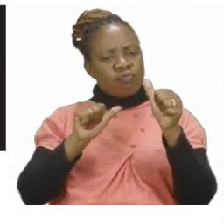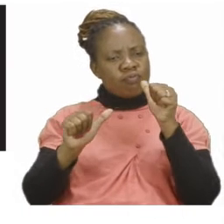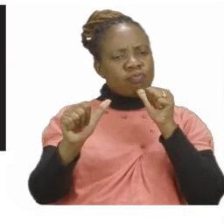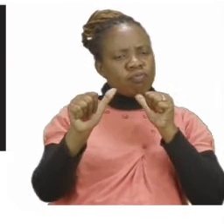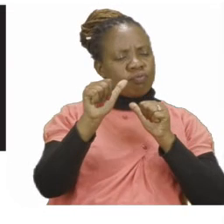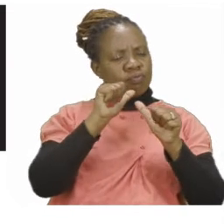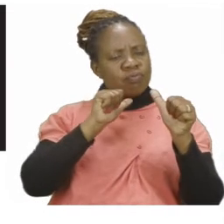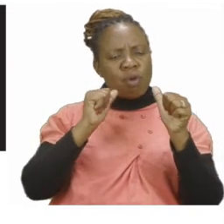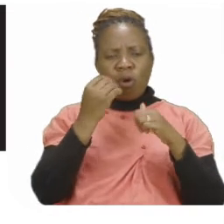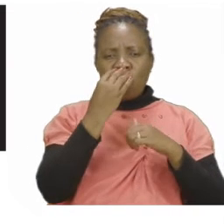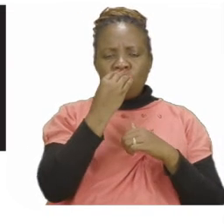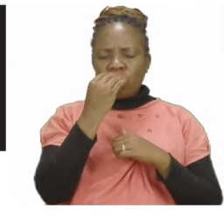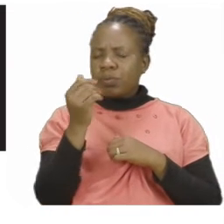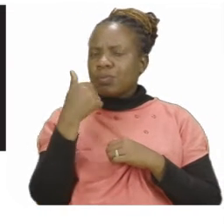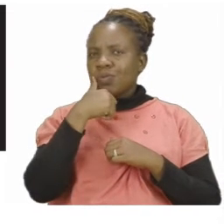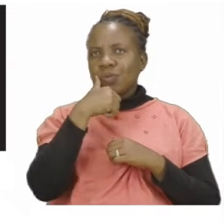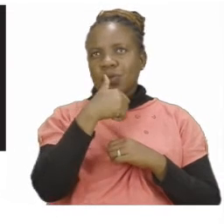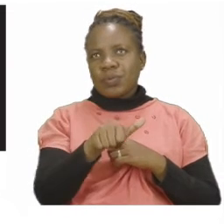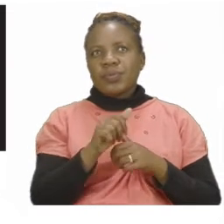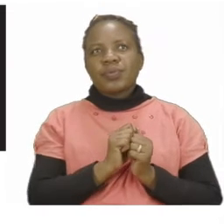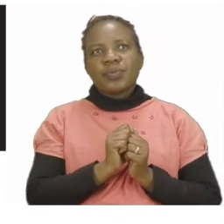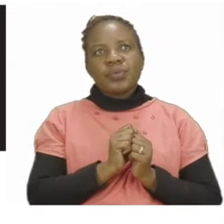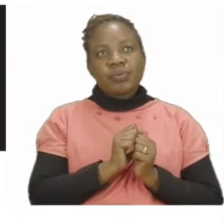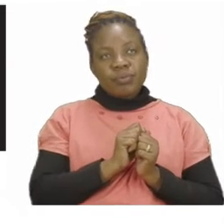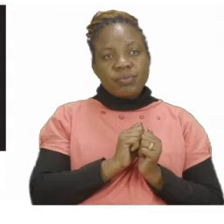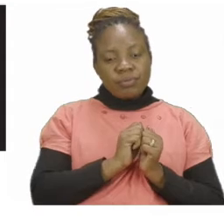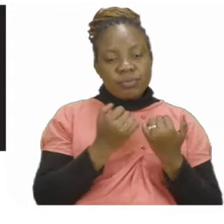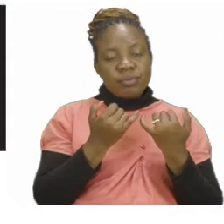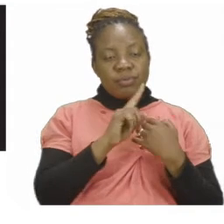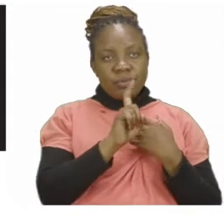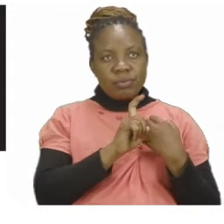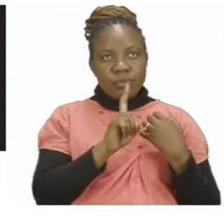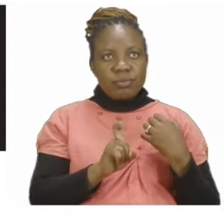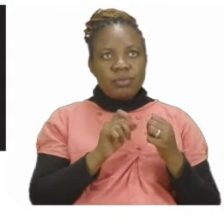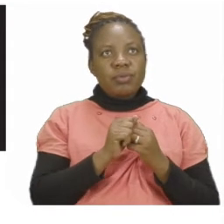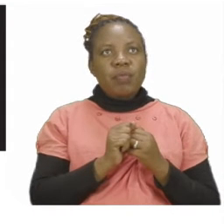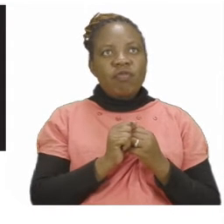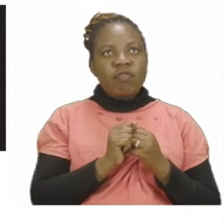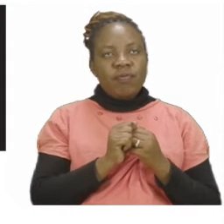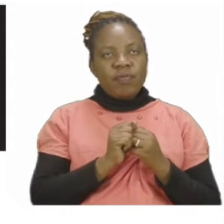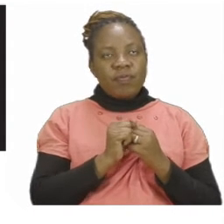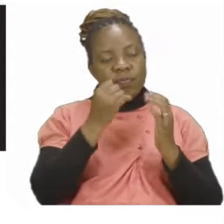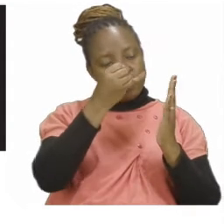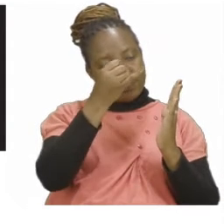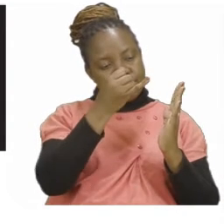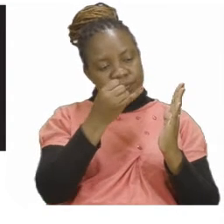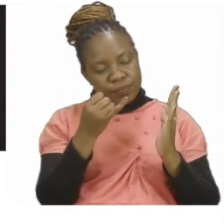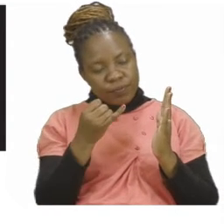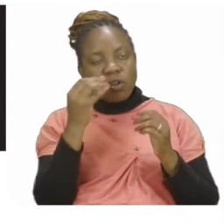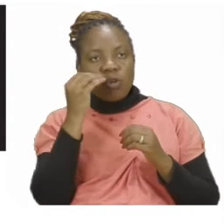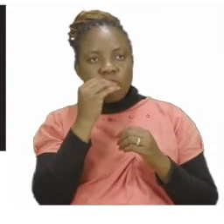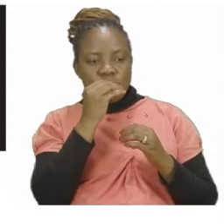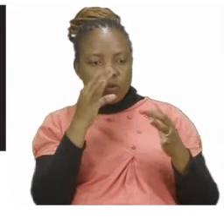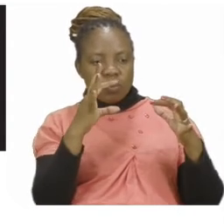the questions. Question 1. Draw the food chain based on the